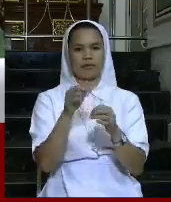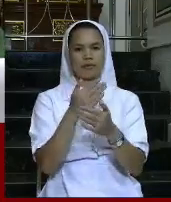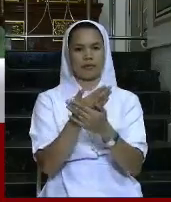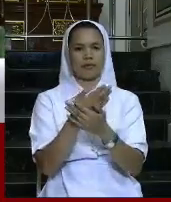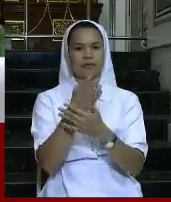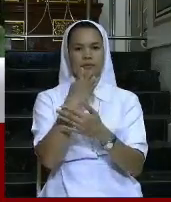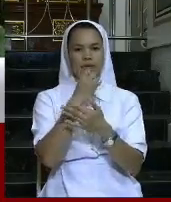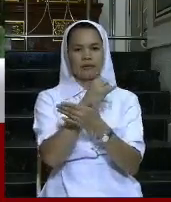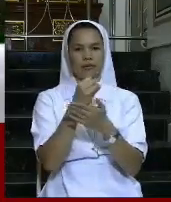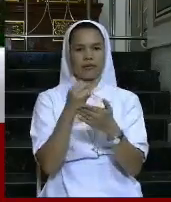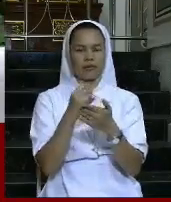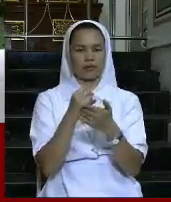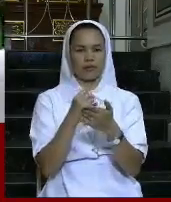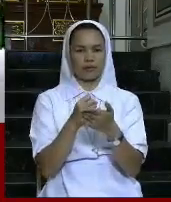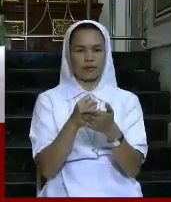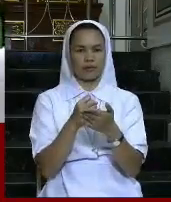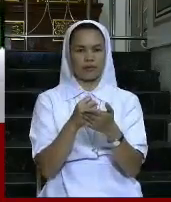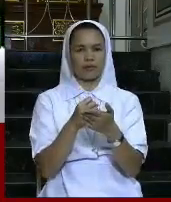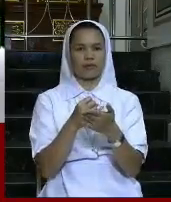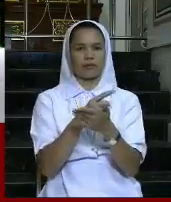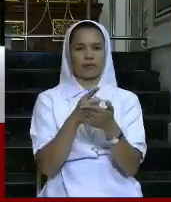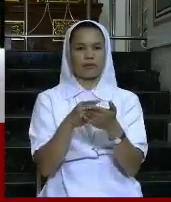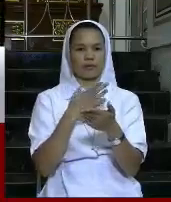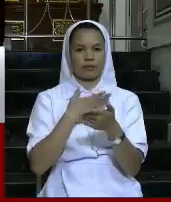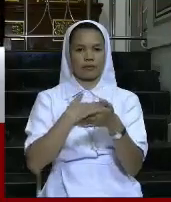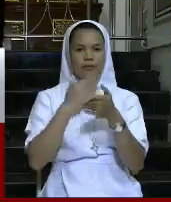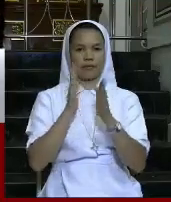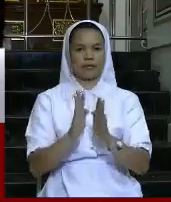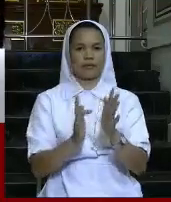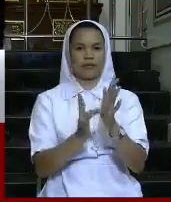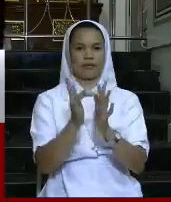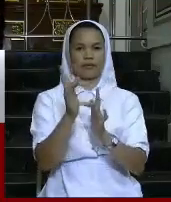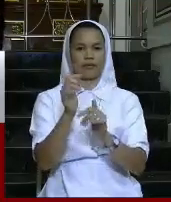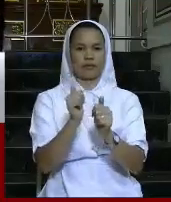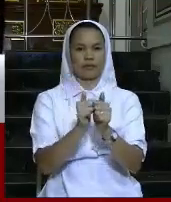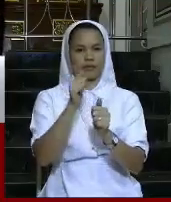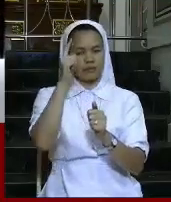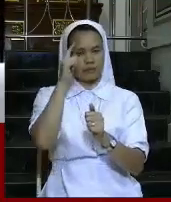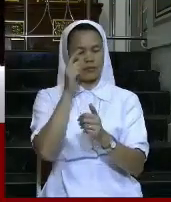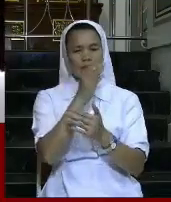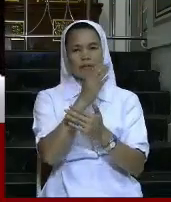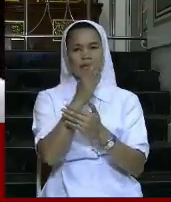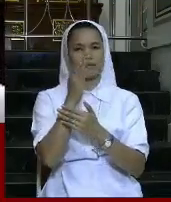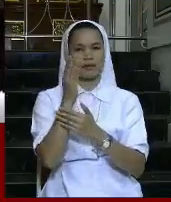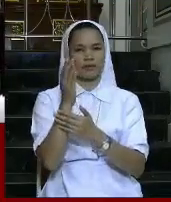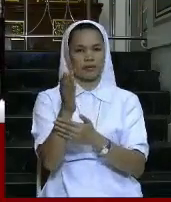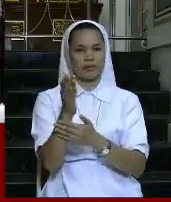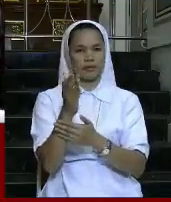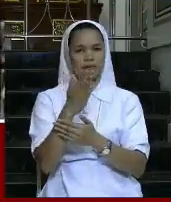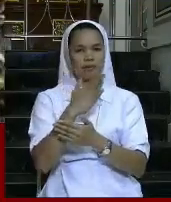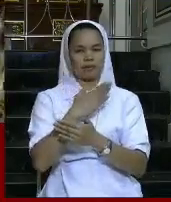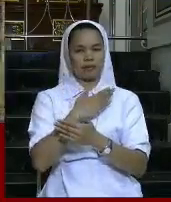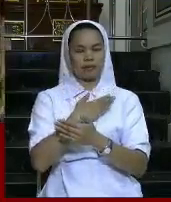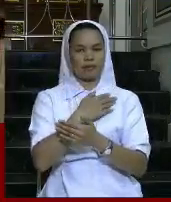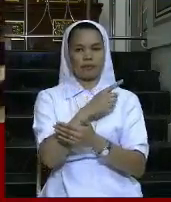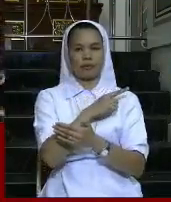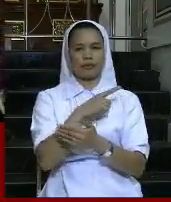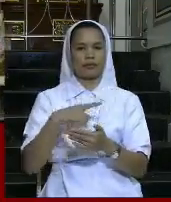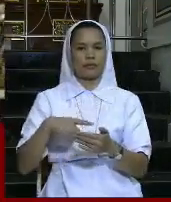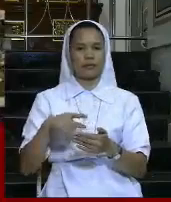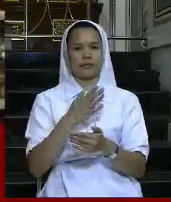of you, and eat of it, for this is My body, which will be given up for you."